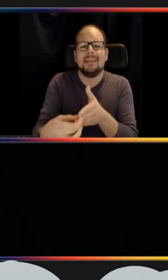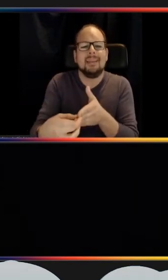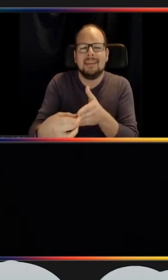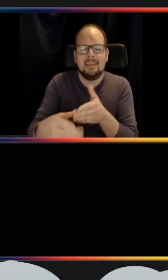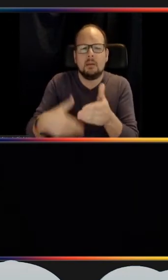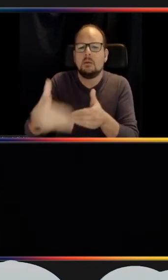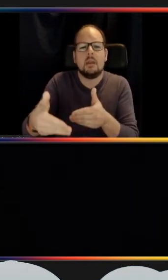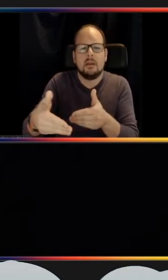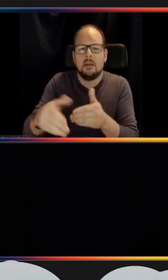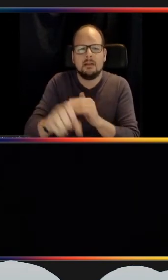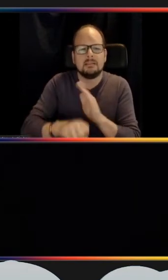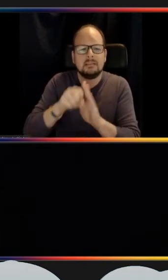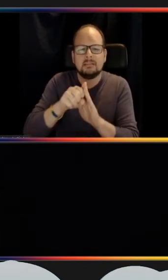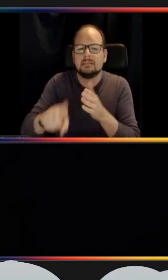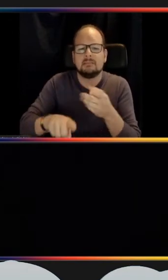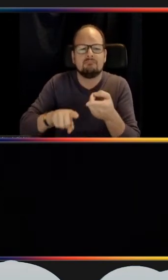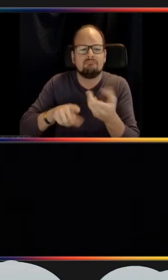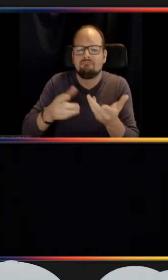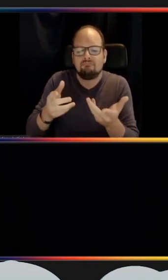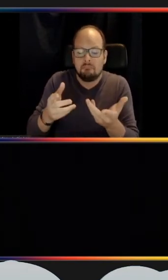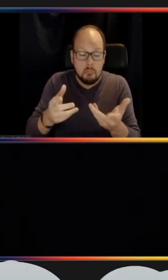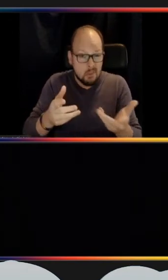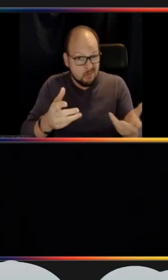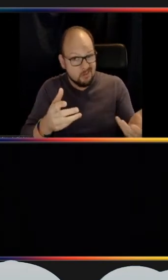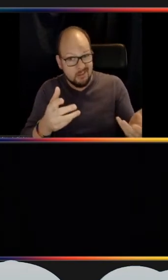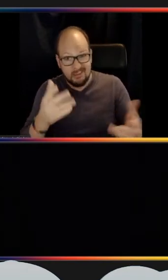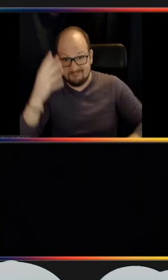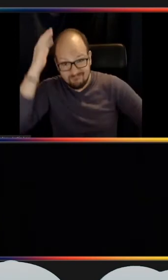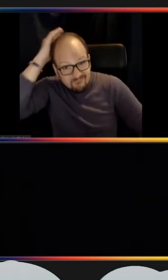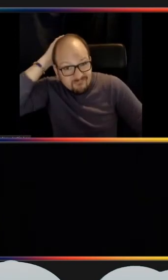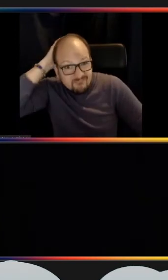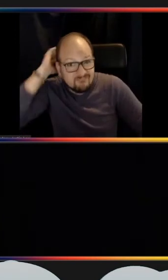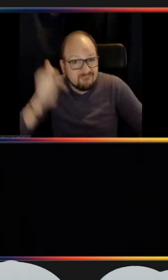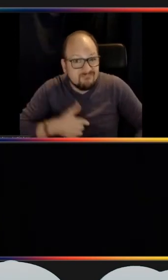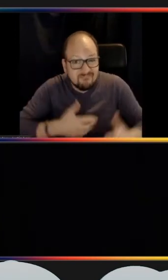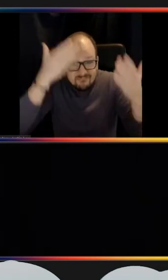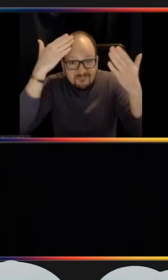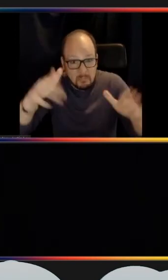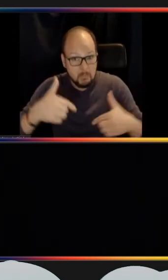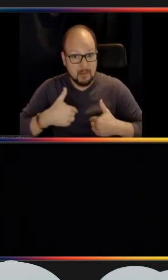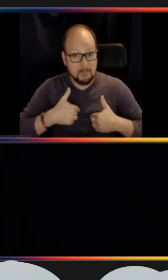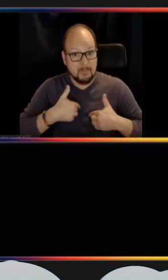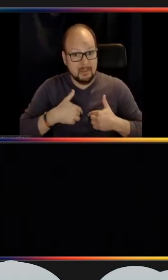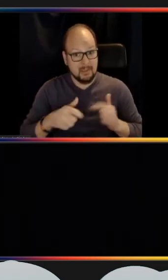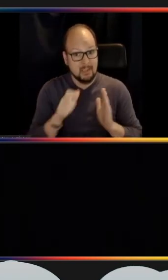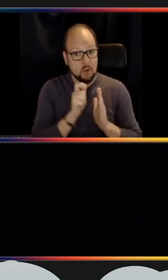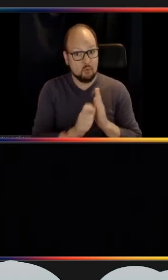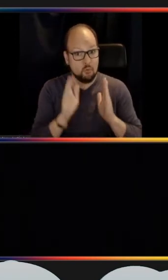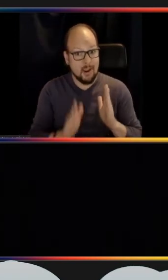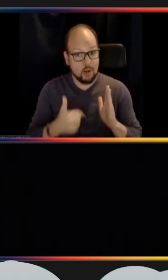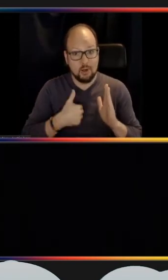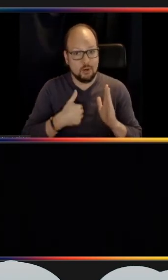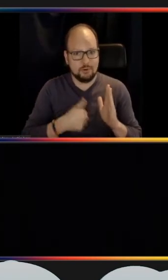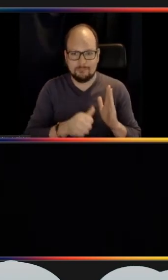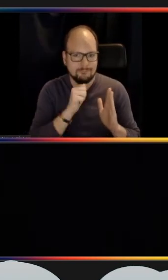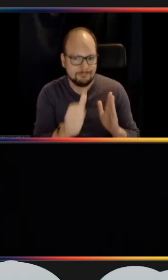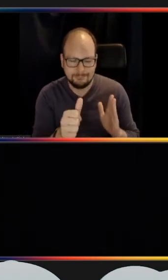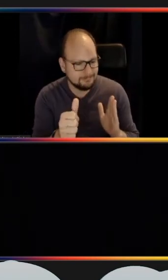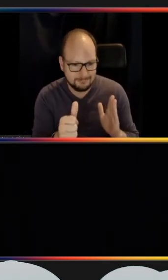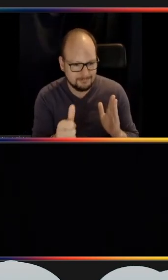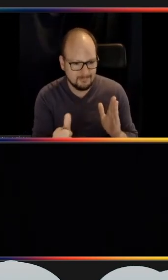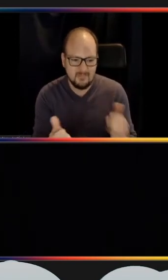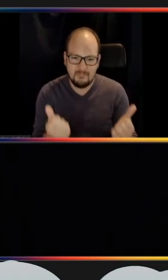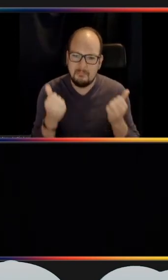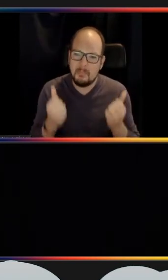God, I don't know. I'm not a writer. And we have brilliant, brilliant